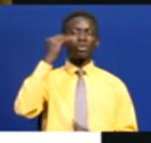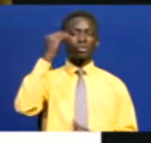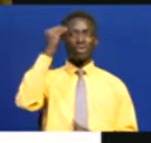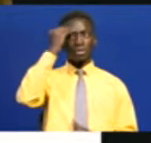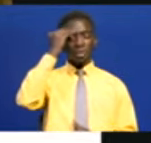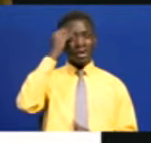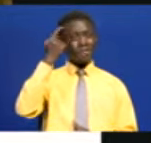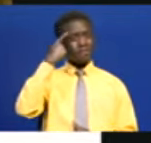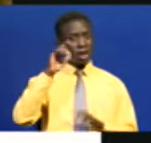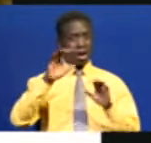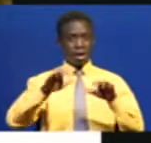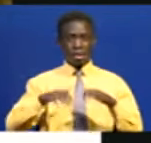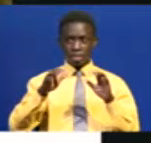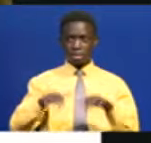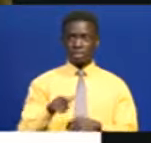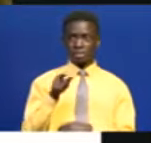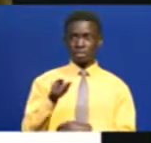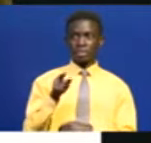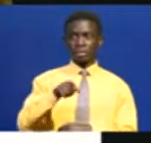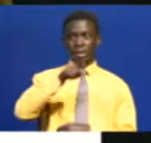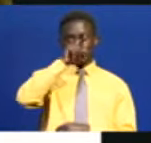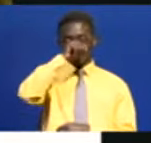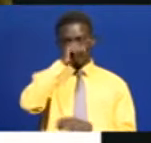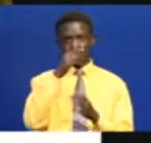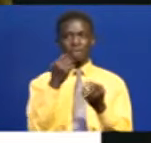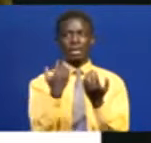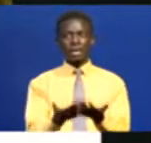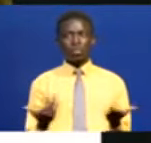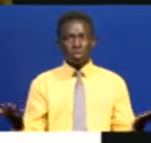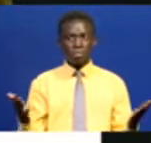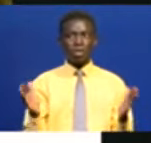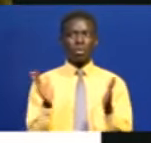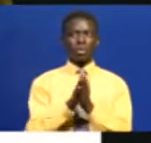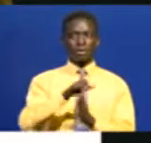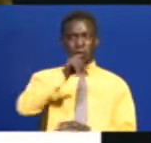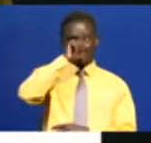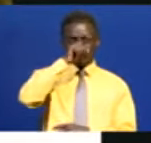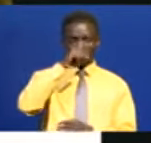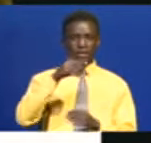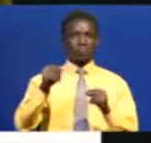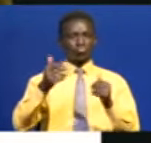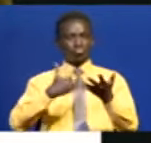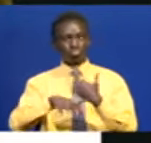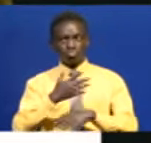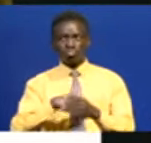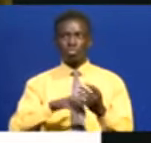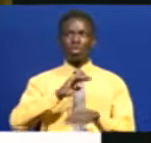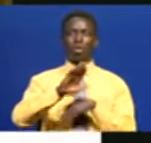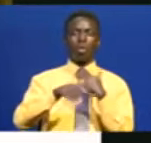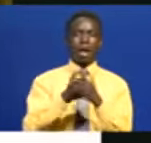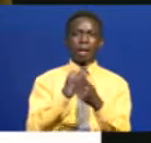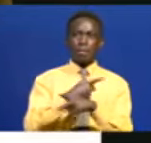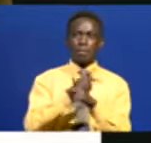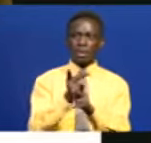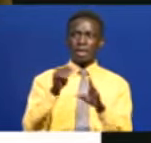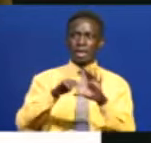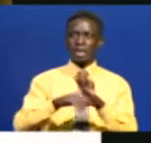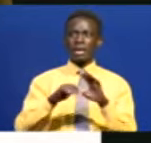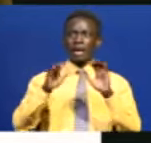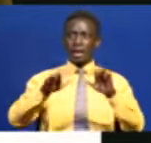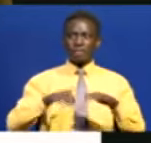for the agriculture, Turkish equipments and Turkish fertilizers for productivity in